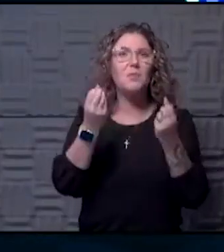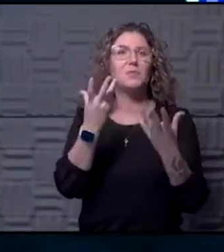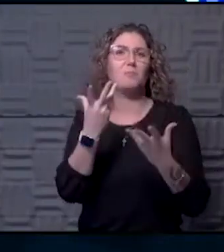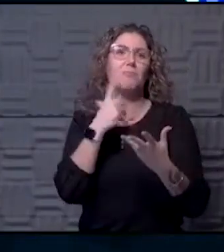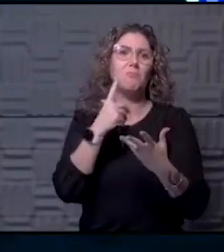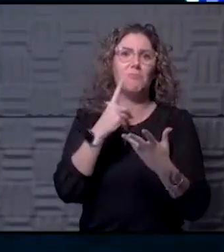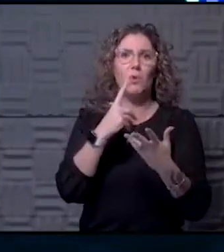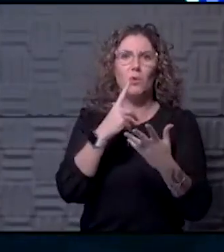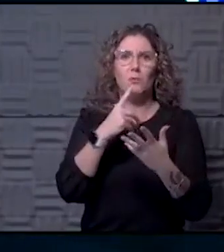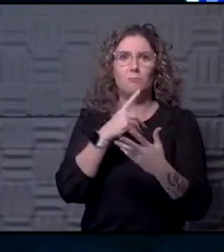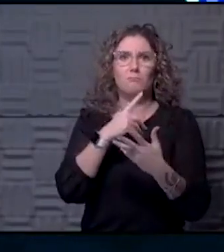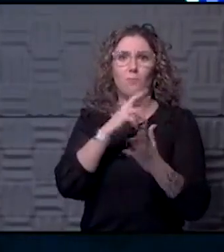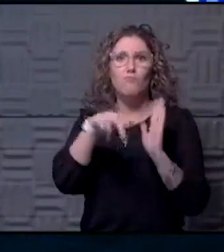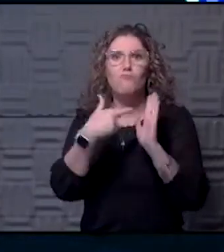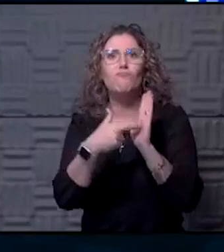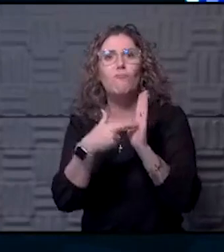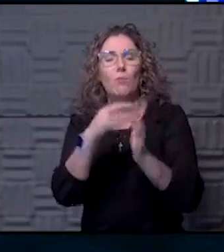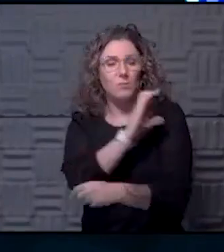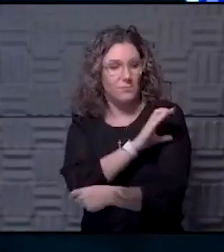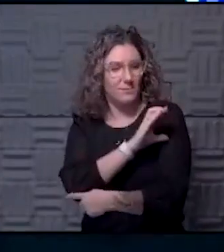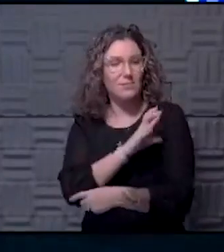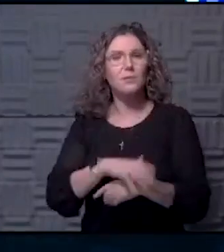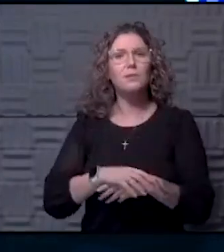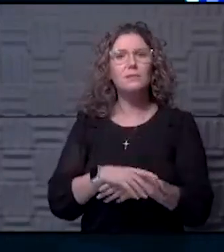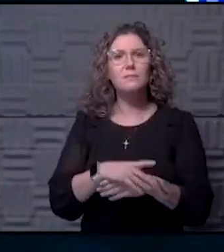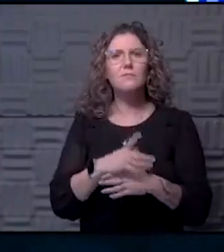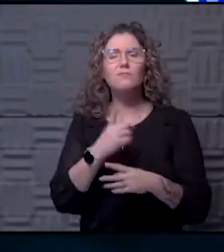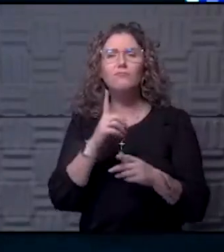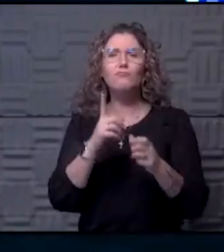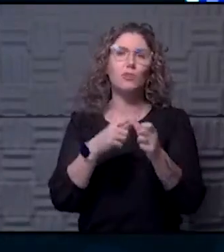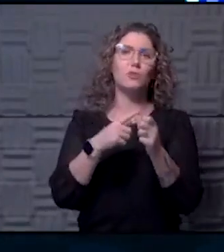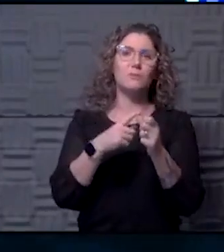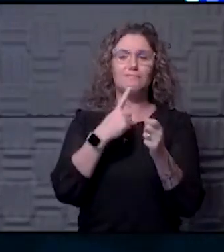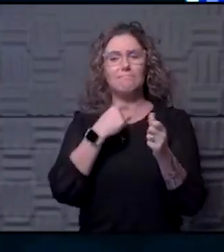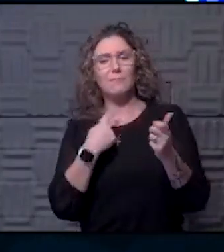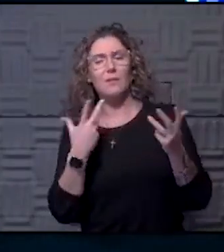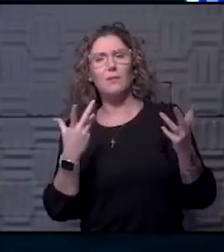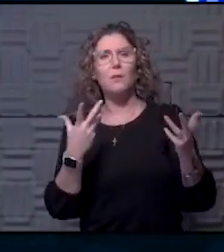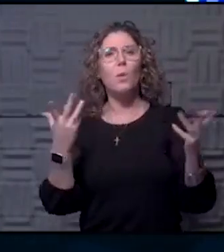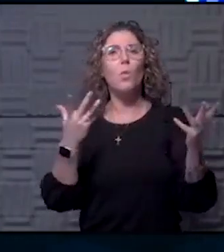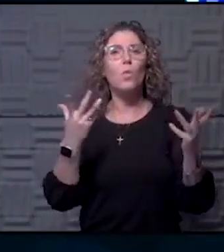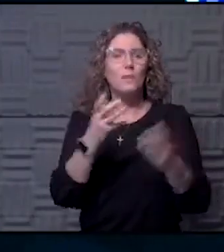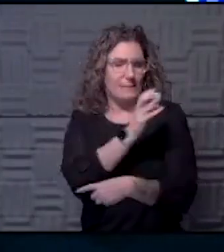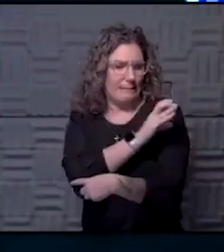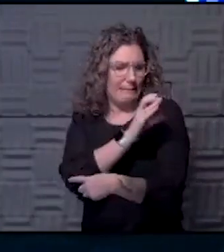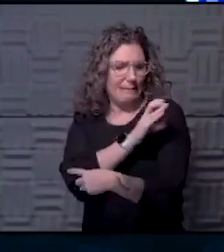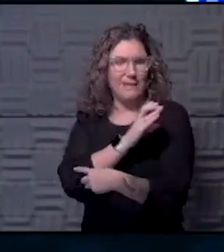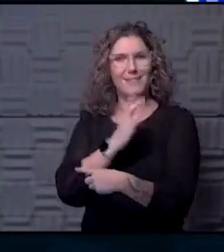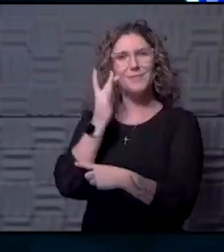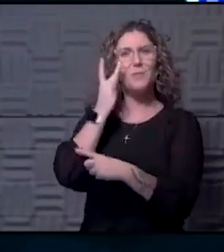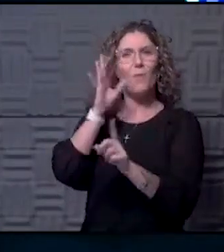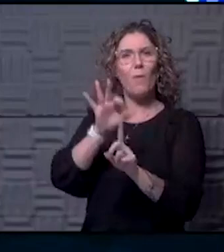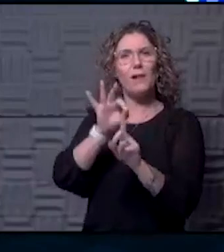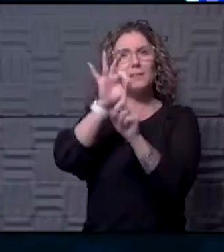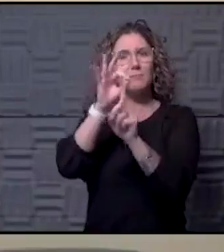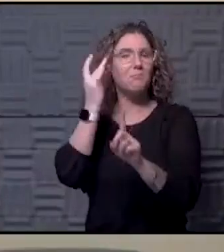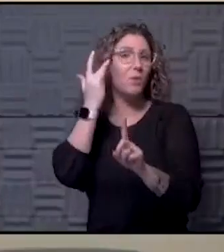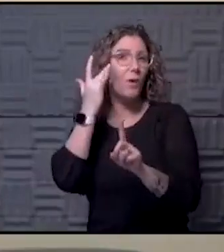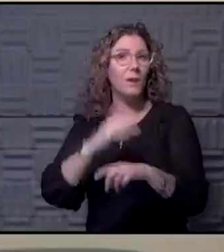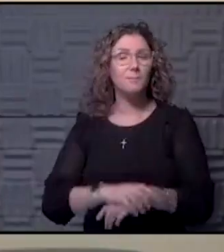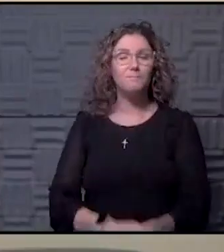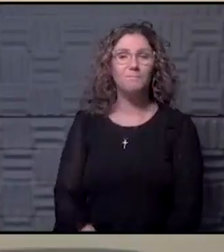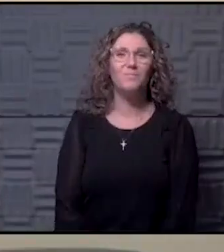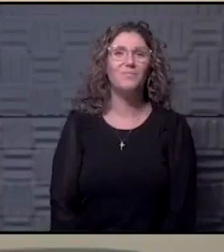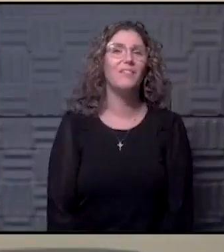clinic. First of all, tell us really a little bit about what the clinic is and why it's special.